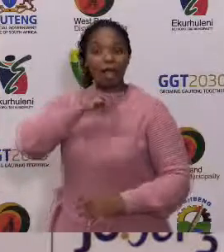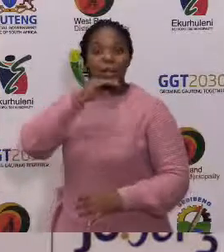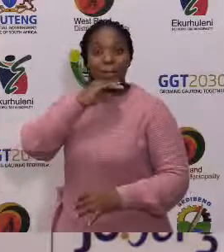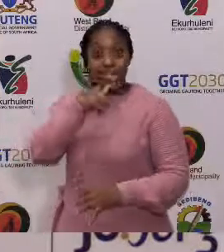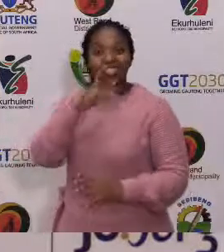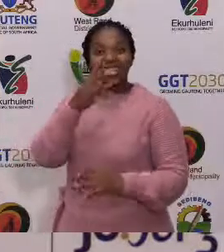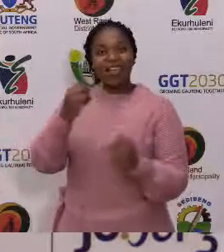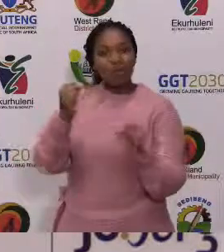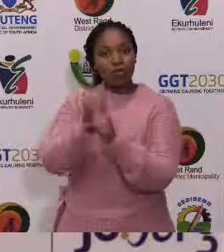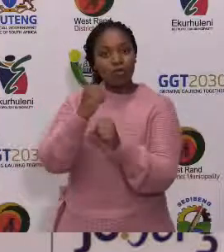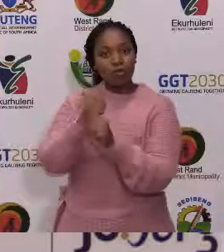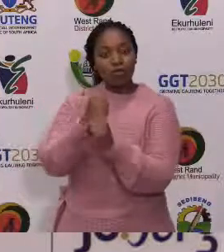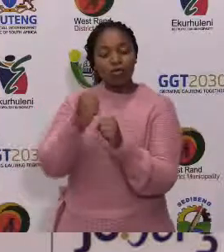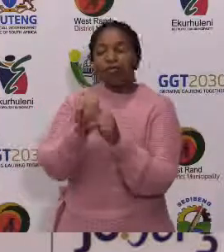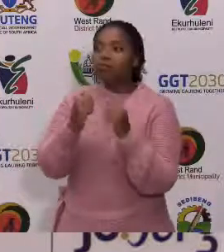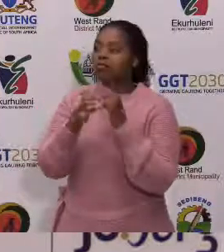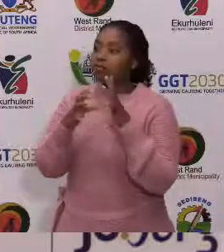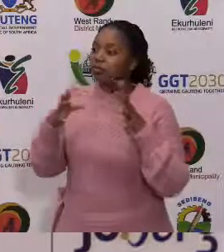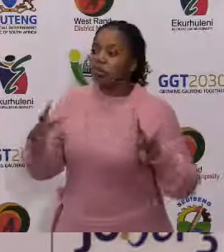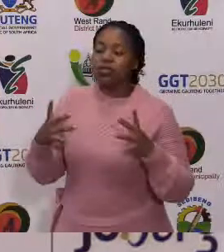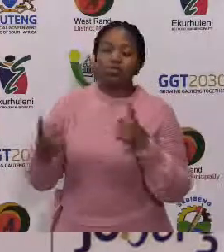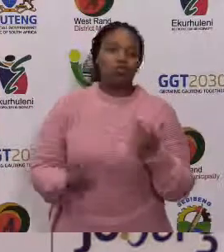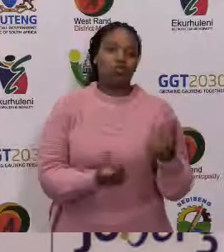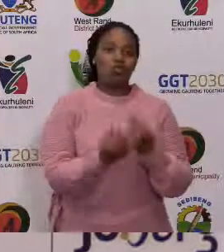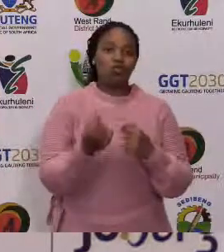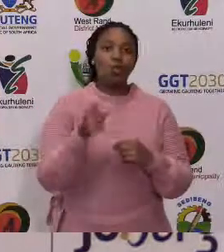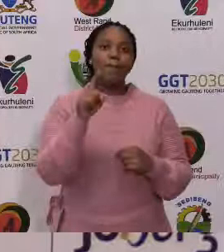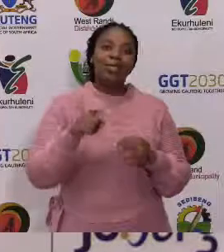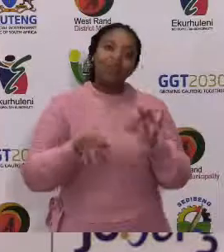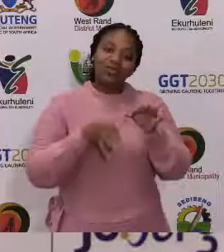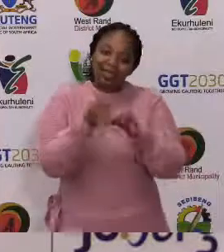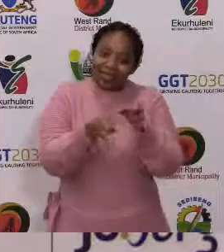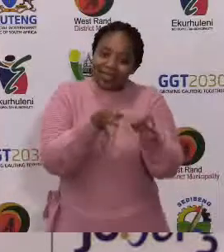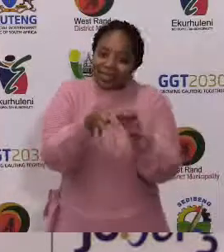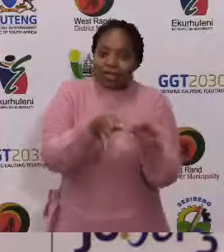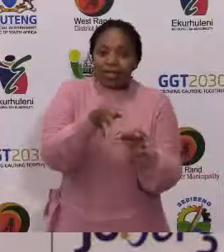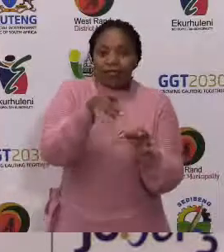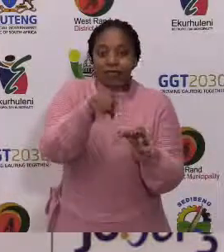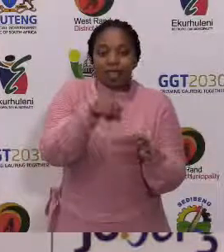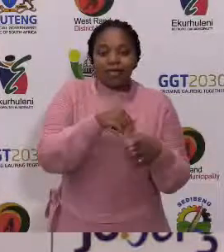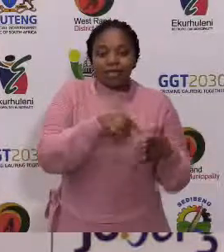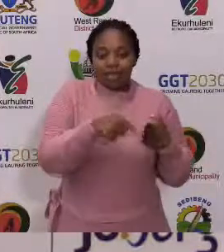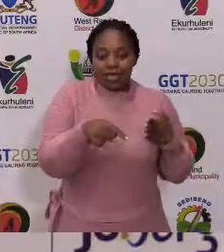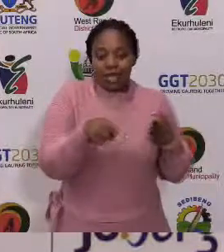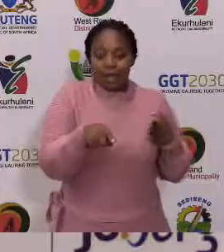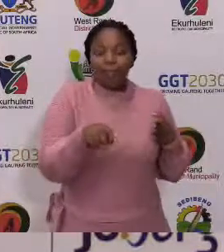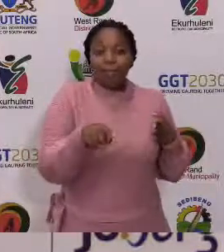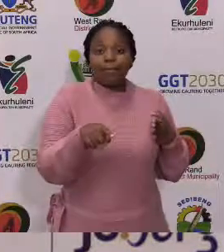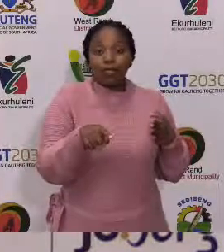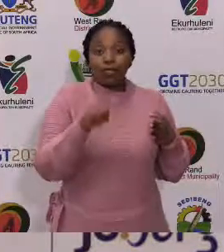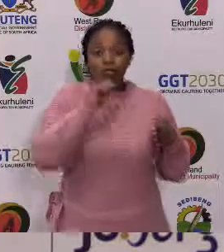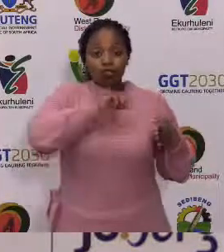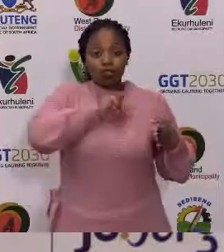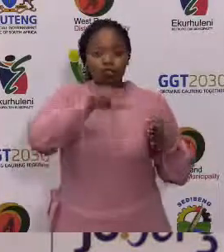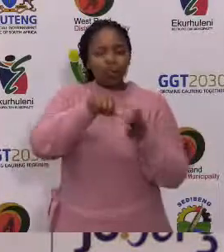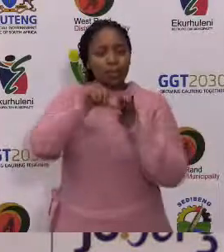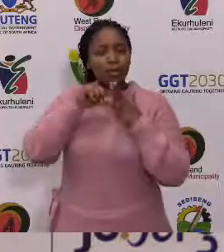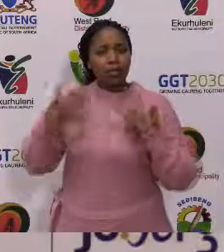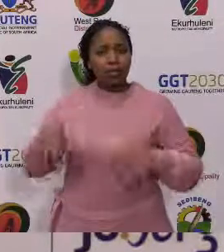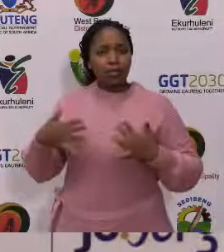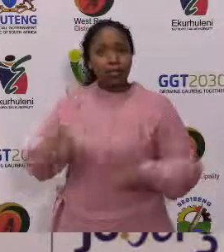work we have to do to explain. So that period, the period, and it was necessary, and